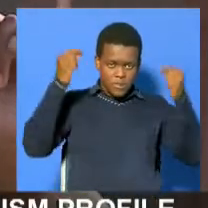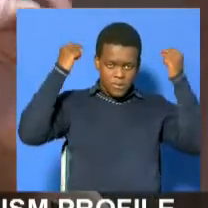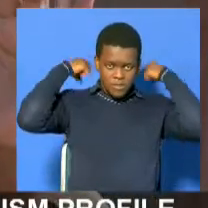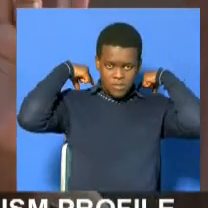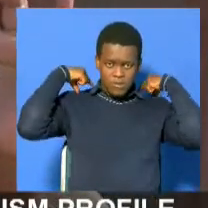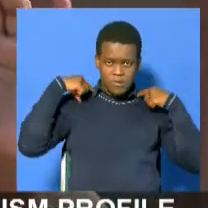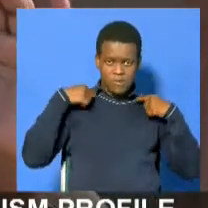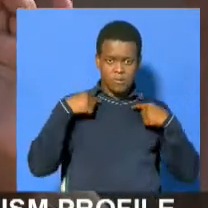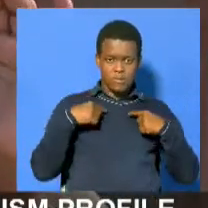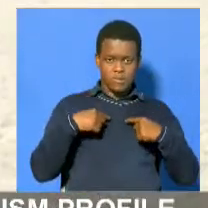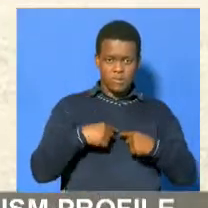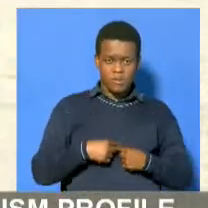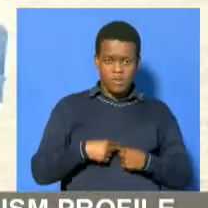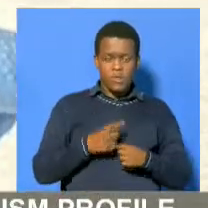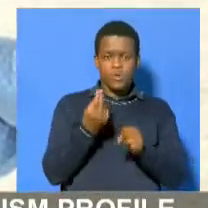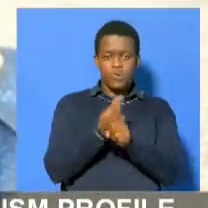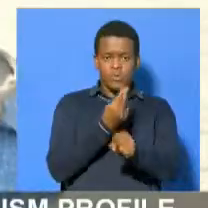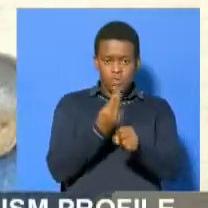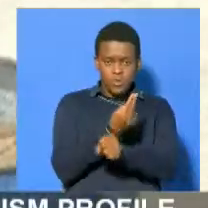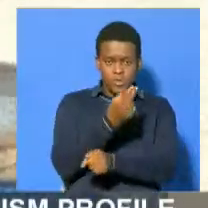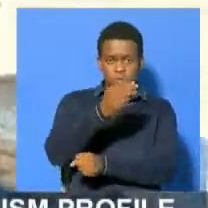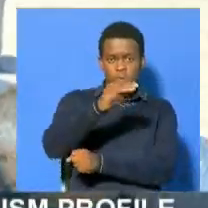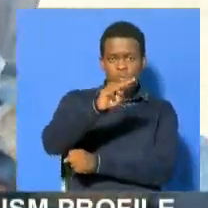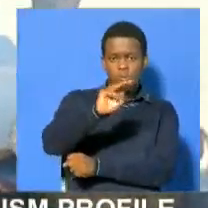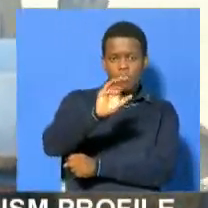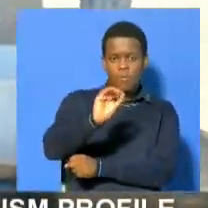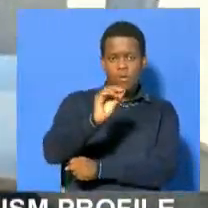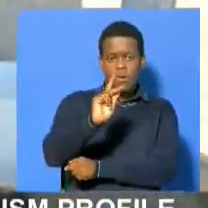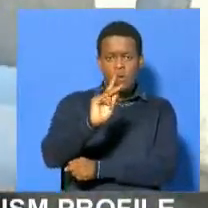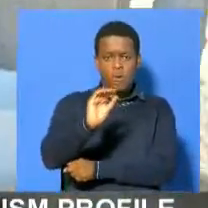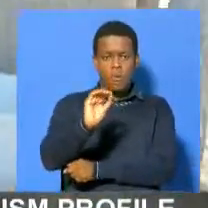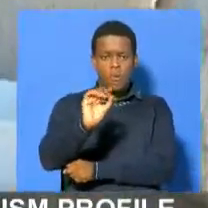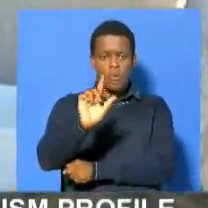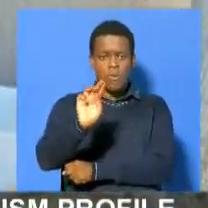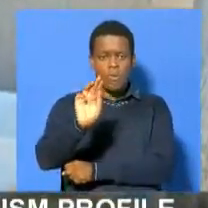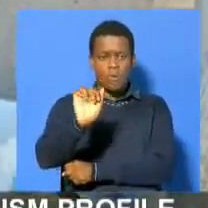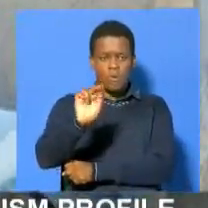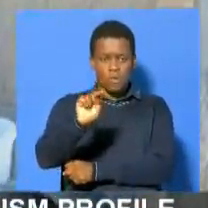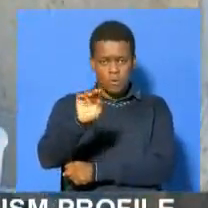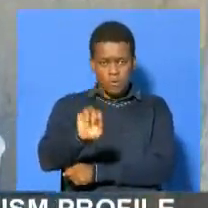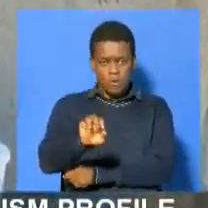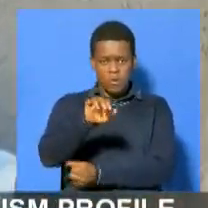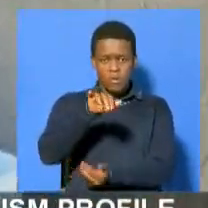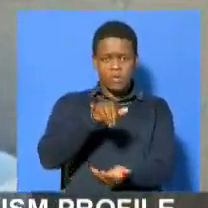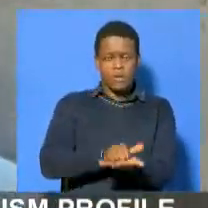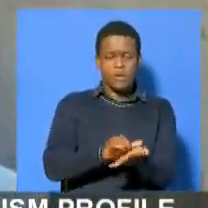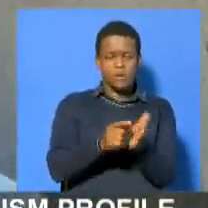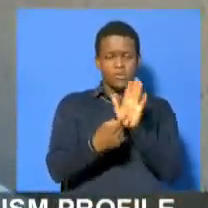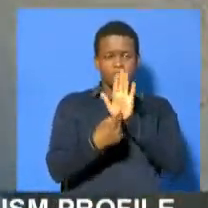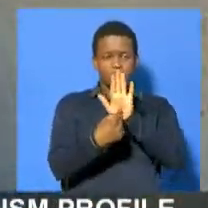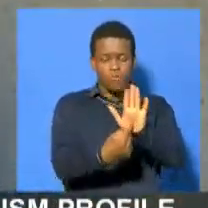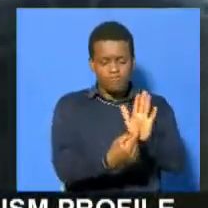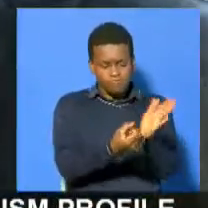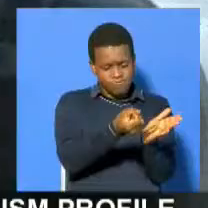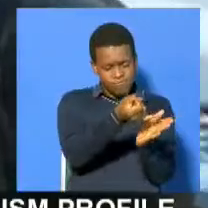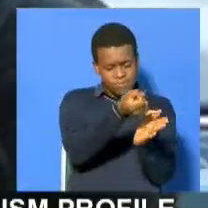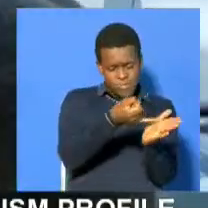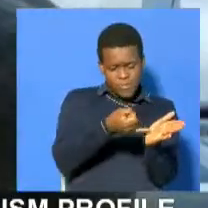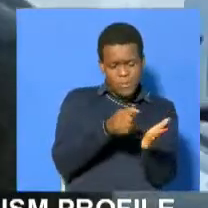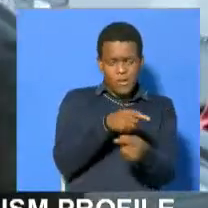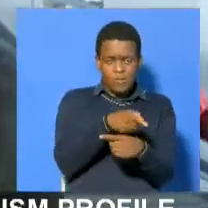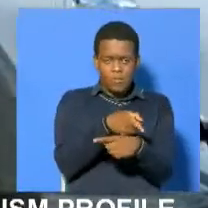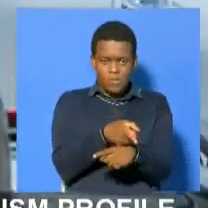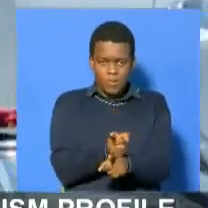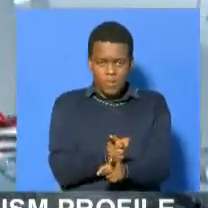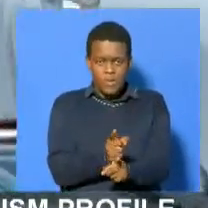ka mokolwane. This is art. Normally dio tse di hella gone ha re leng teng ha gweta. Normally dio tse di bona ke makgwa e leng gore ba